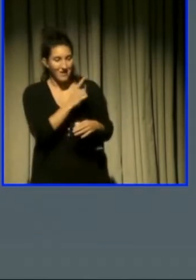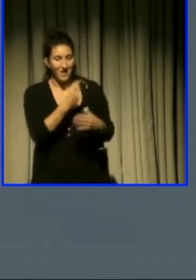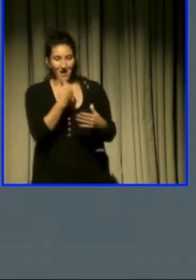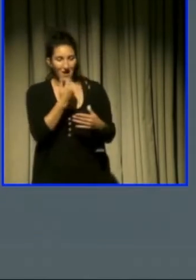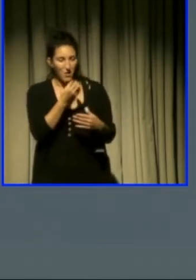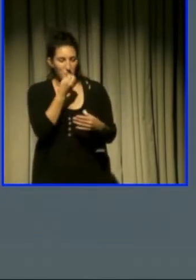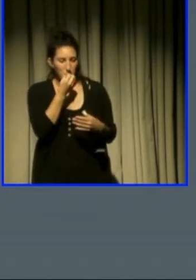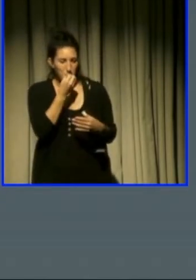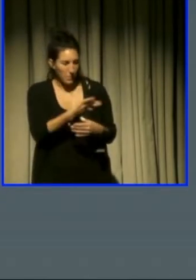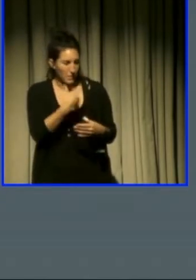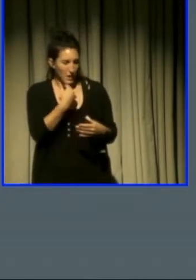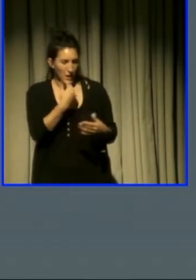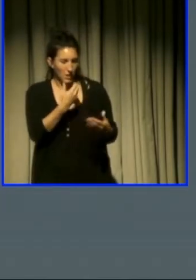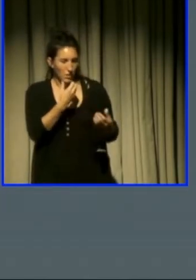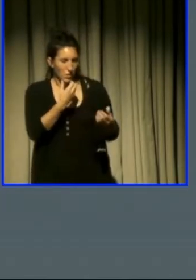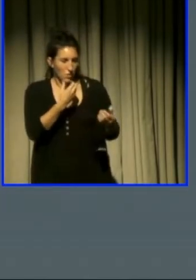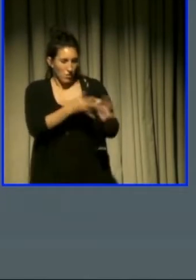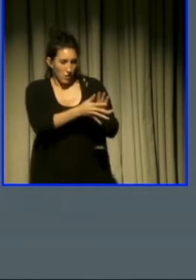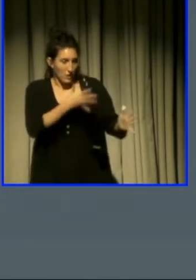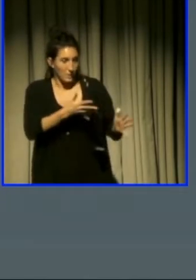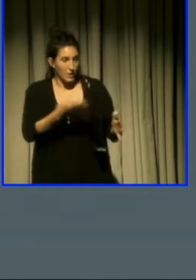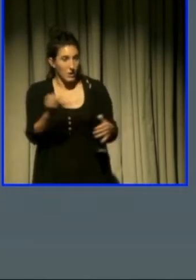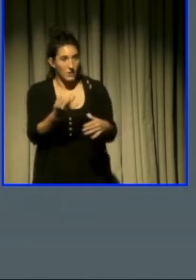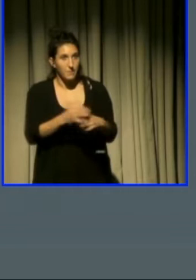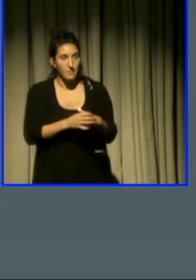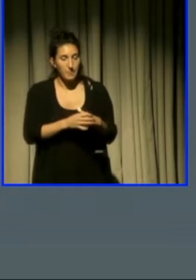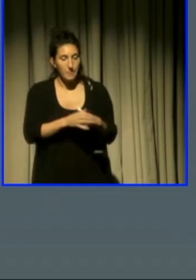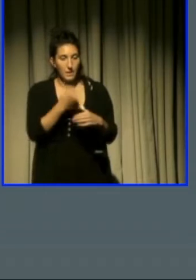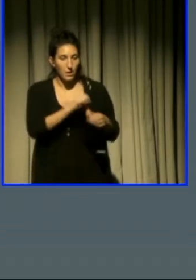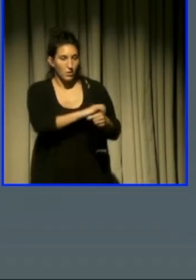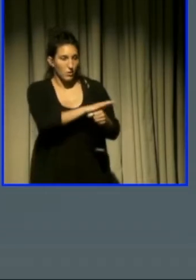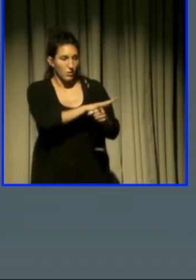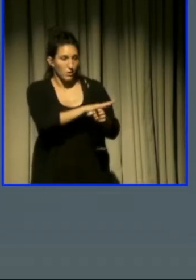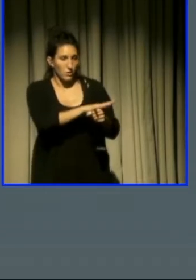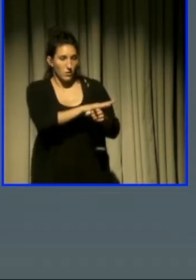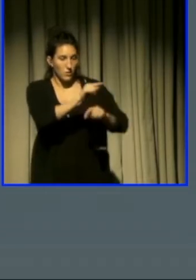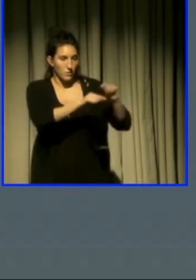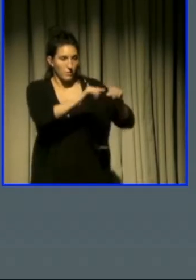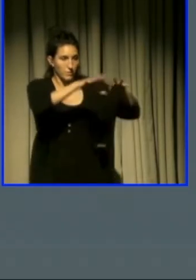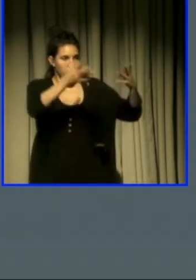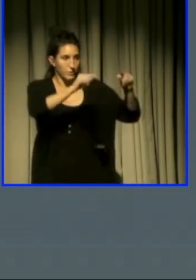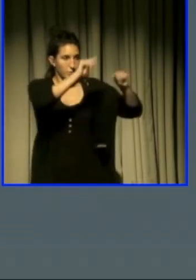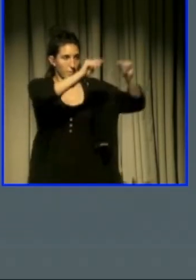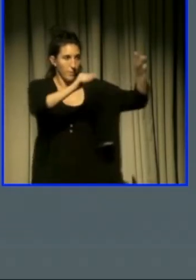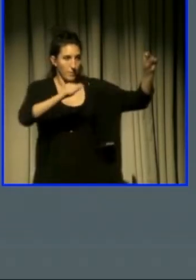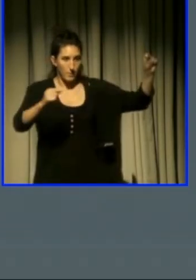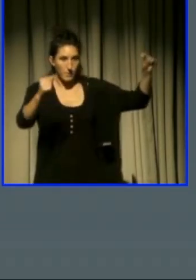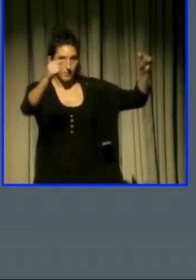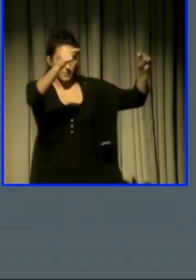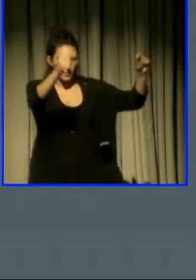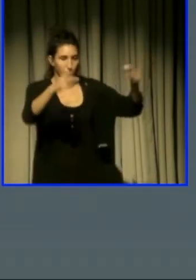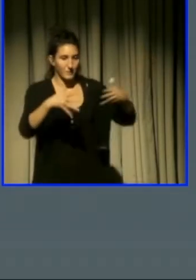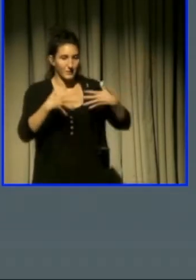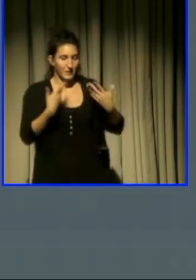COVID-19 began to spread around the world, we leapfrogged 5 to 7 years in the digital revolution. So